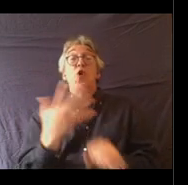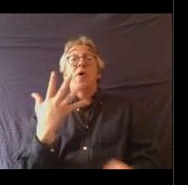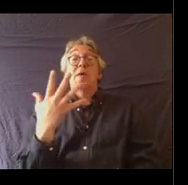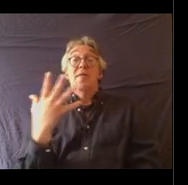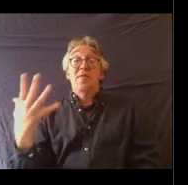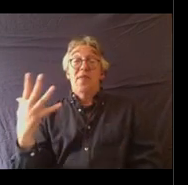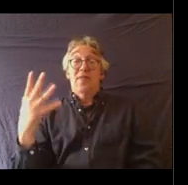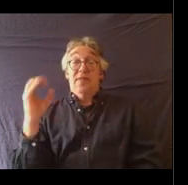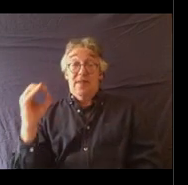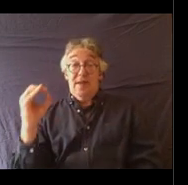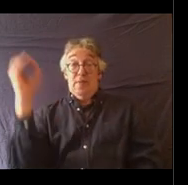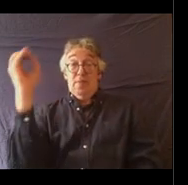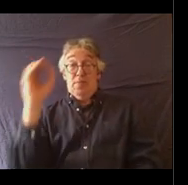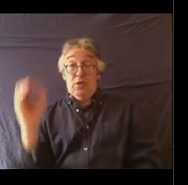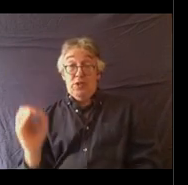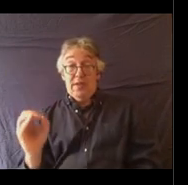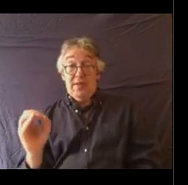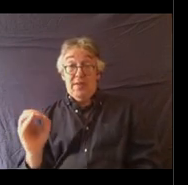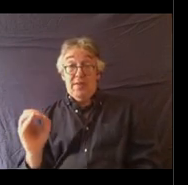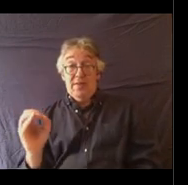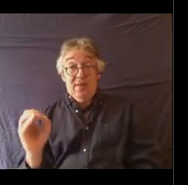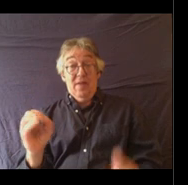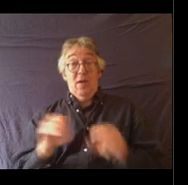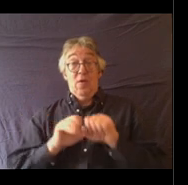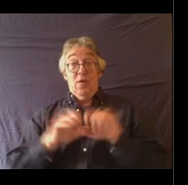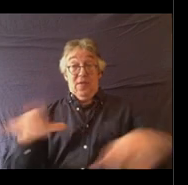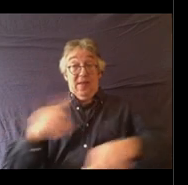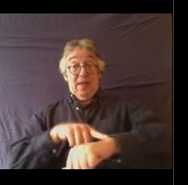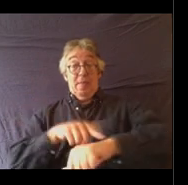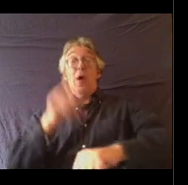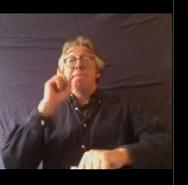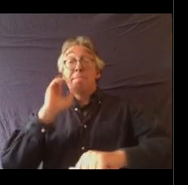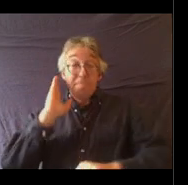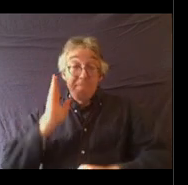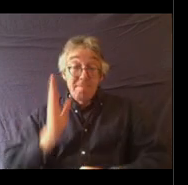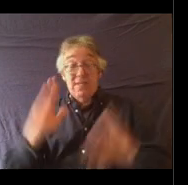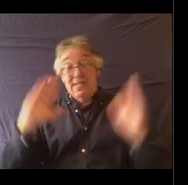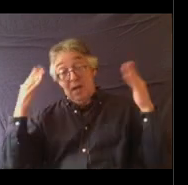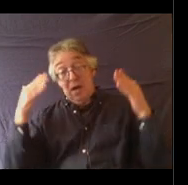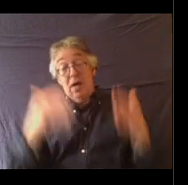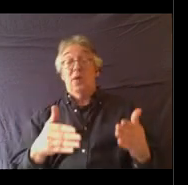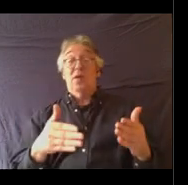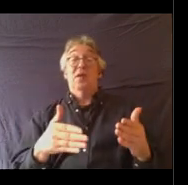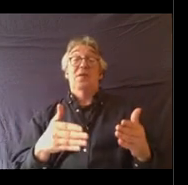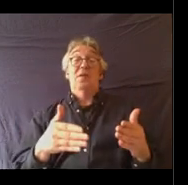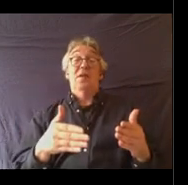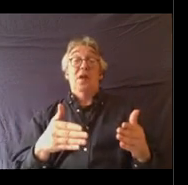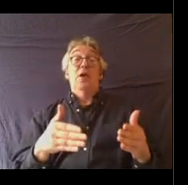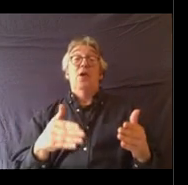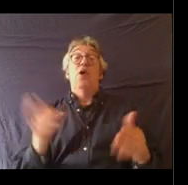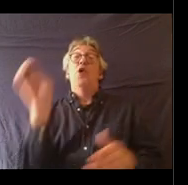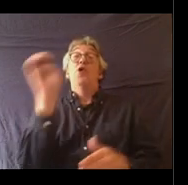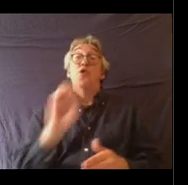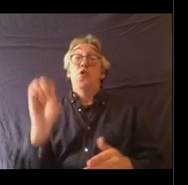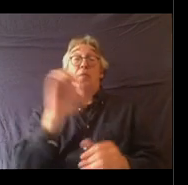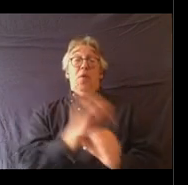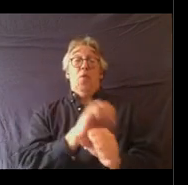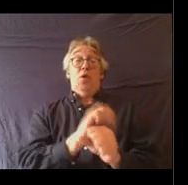to be dedicated to European works, and 10% to independent works. But now